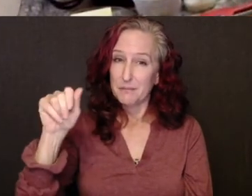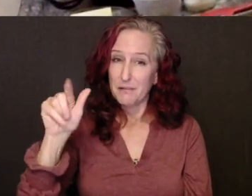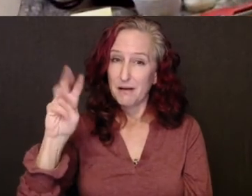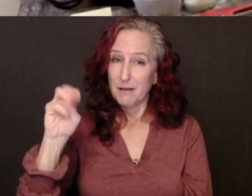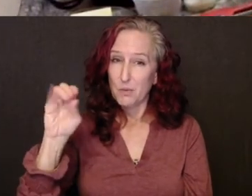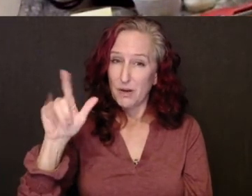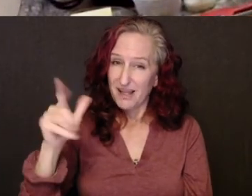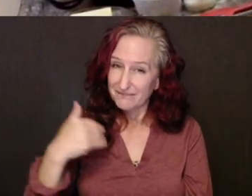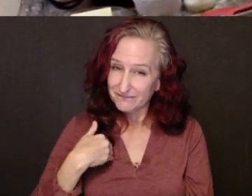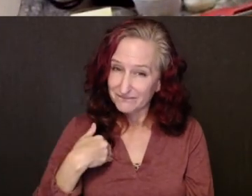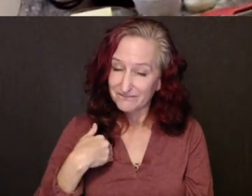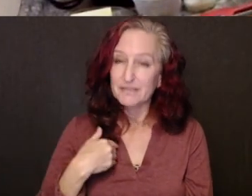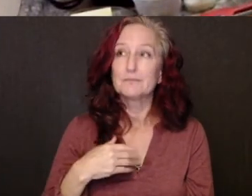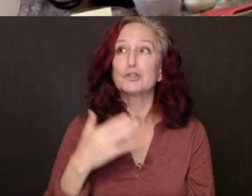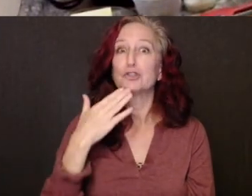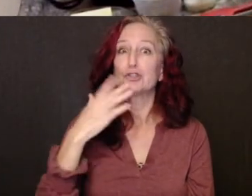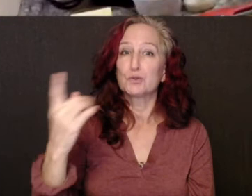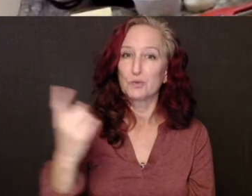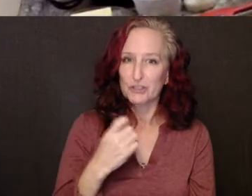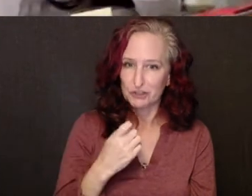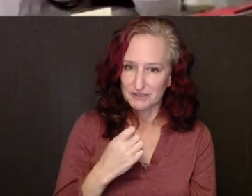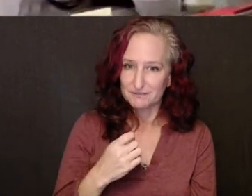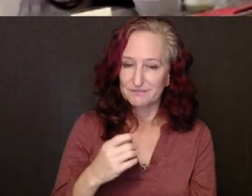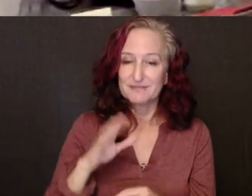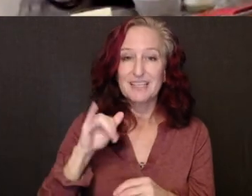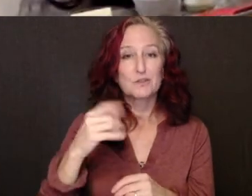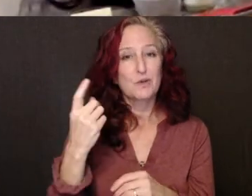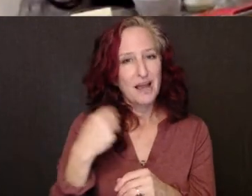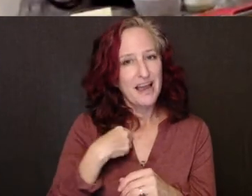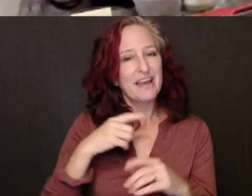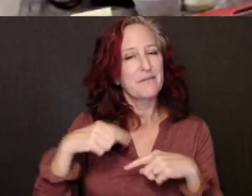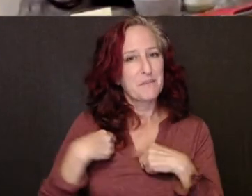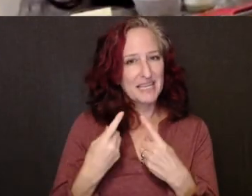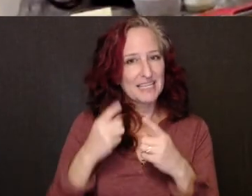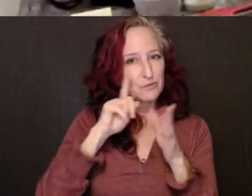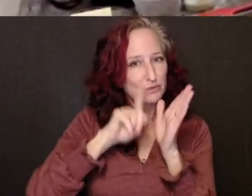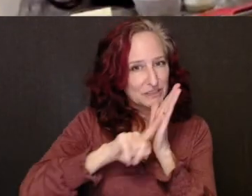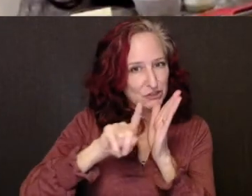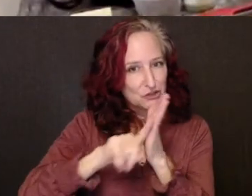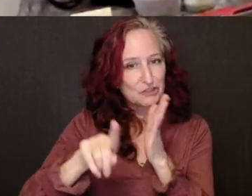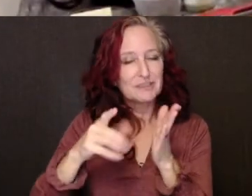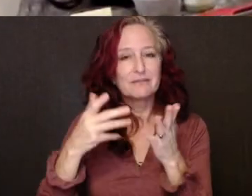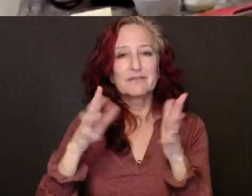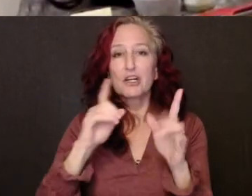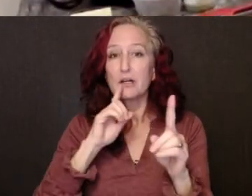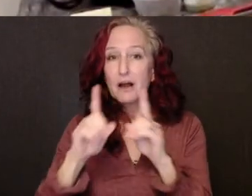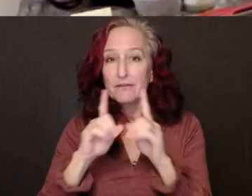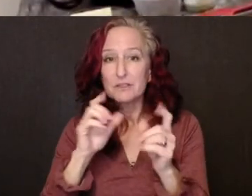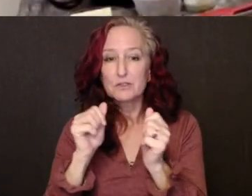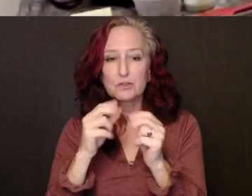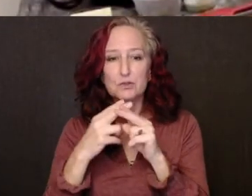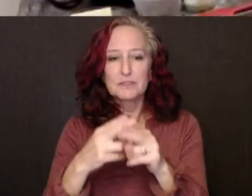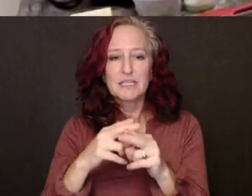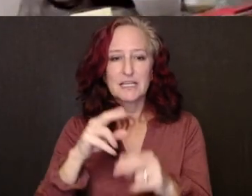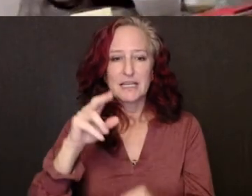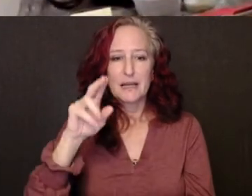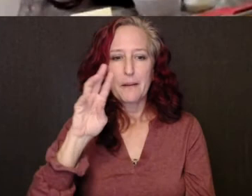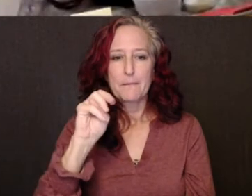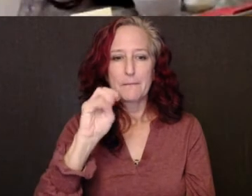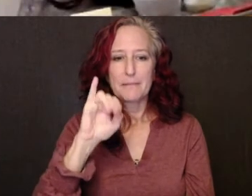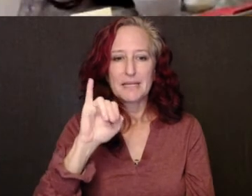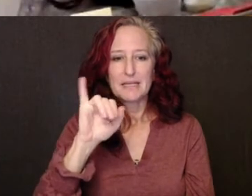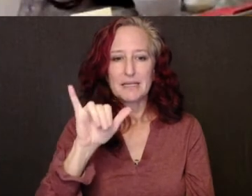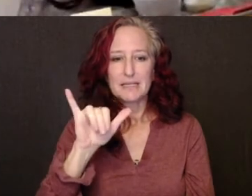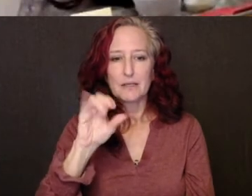Hi everyone. Oh, it's so nice to see so many friends on here. Let's see, is there really sustainable palm oil? Yes,